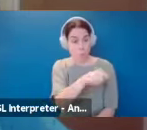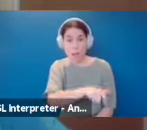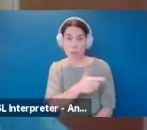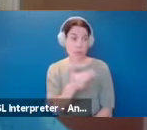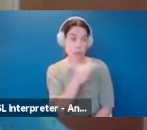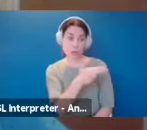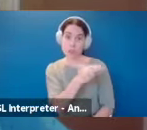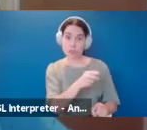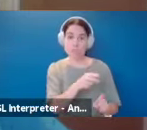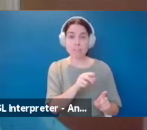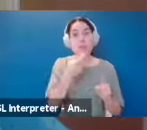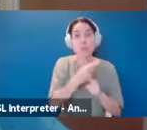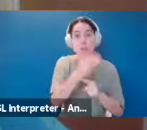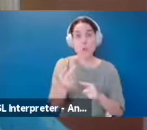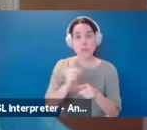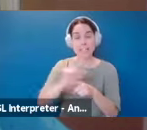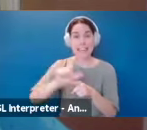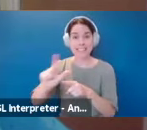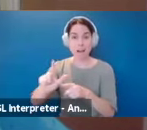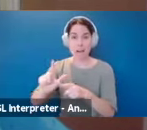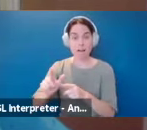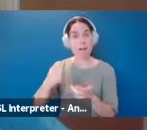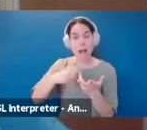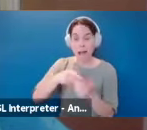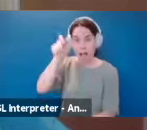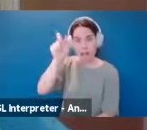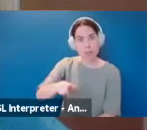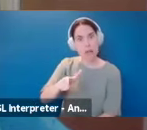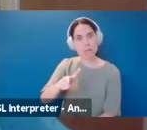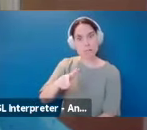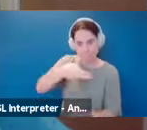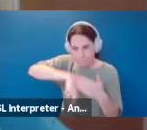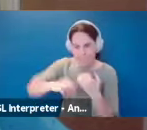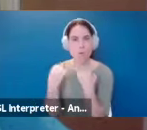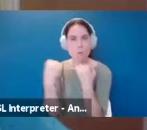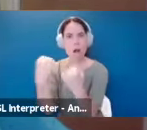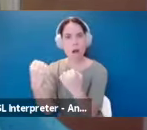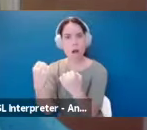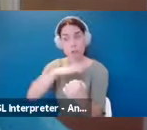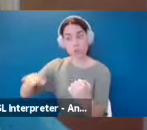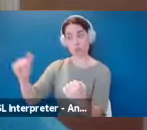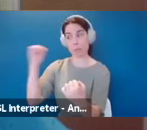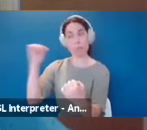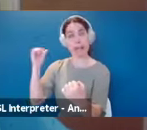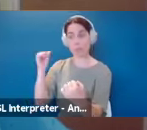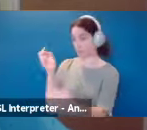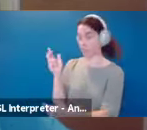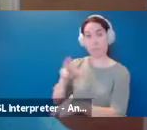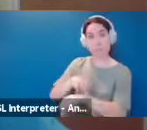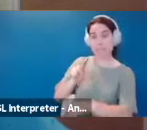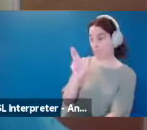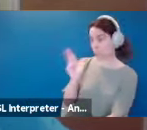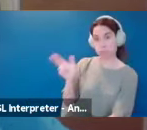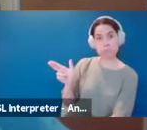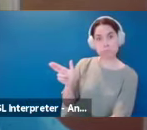Blake shot seven times in the back while entering his car with children sitting in seats. A few